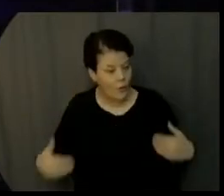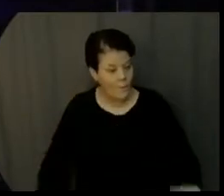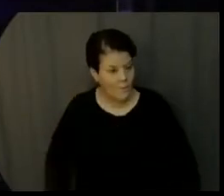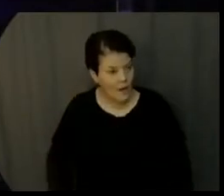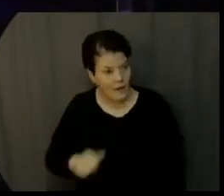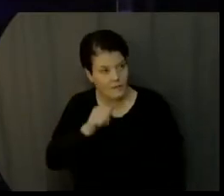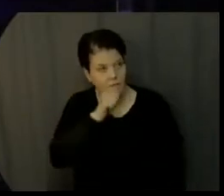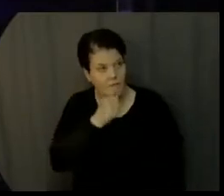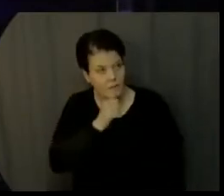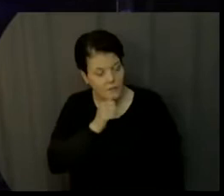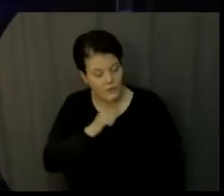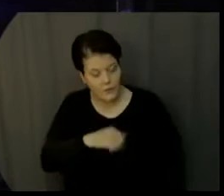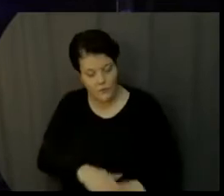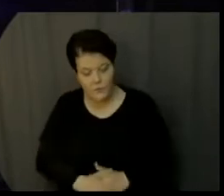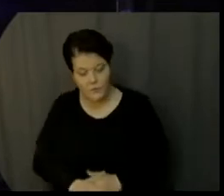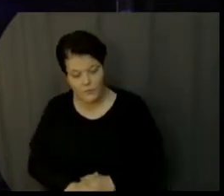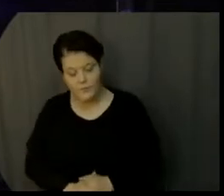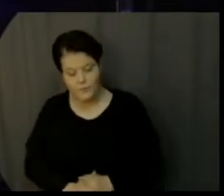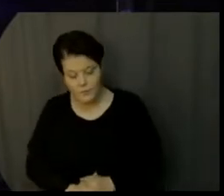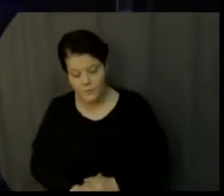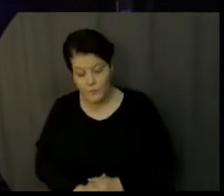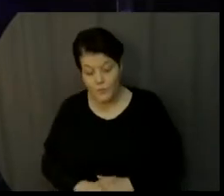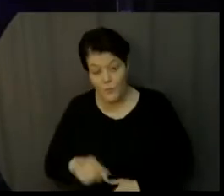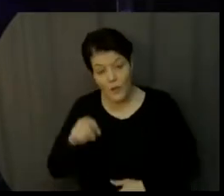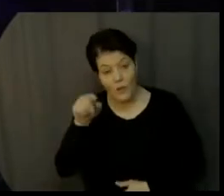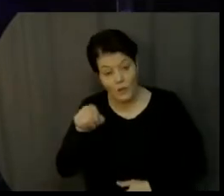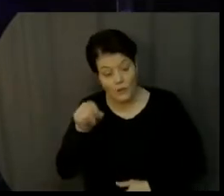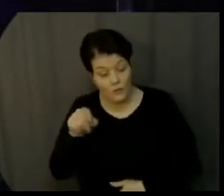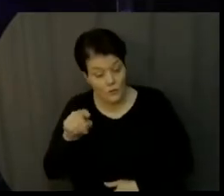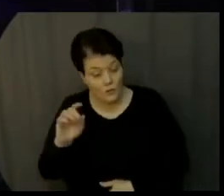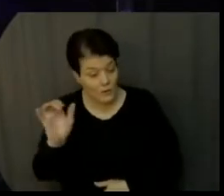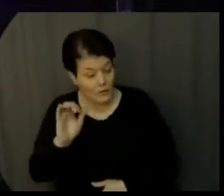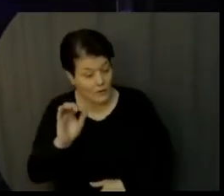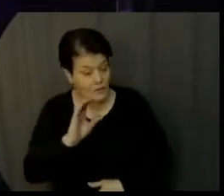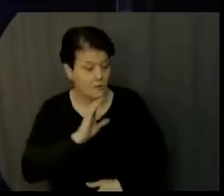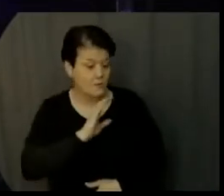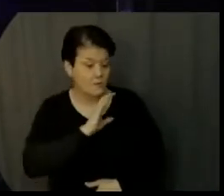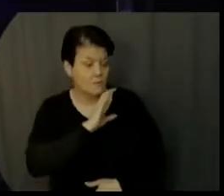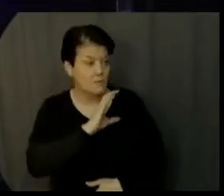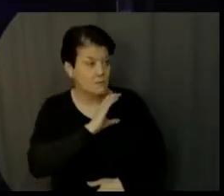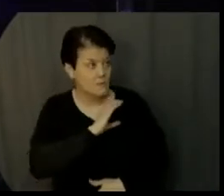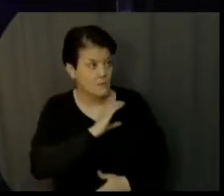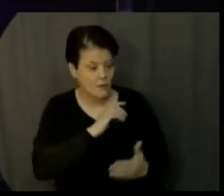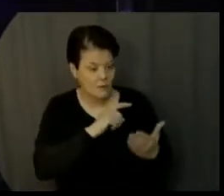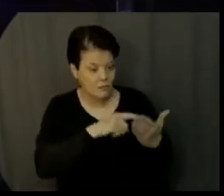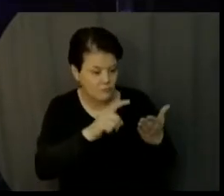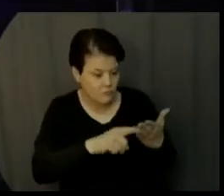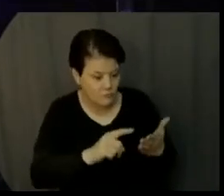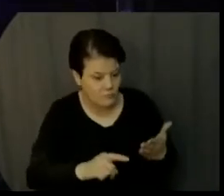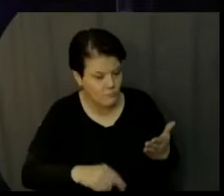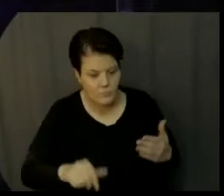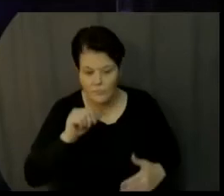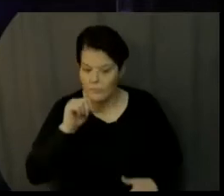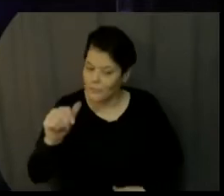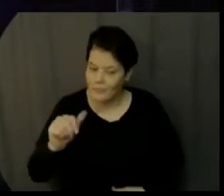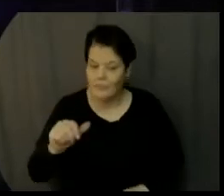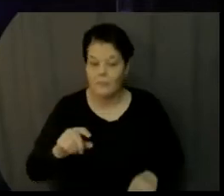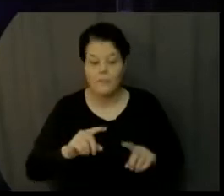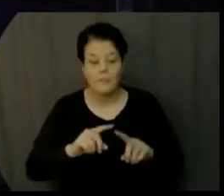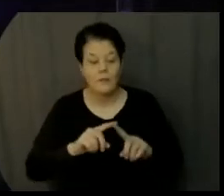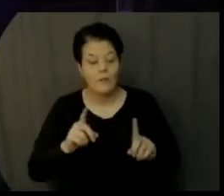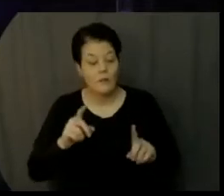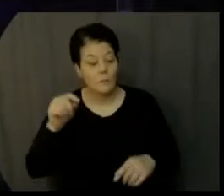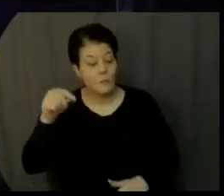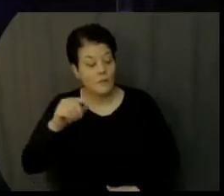like the church. If anyone in our body is struggling or suffering, then we should all care passionately to make